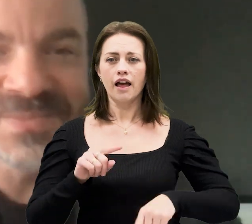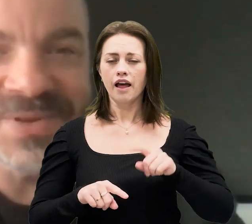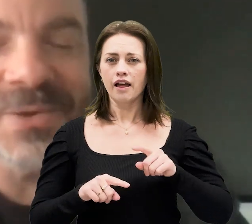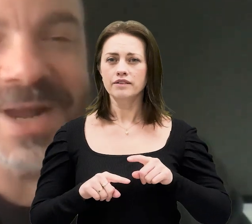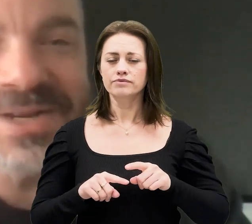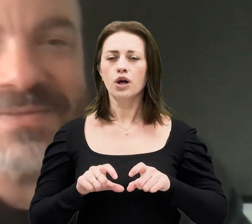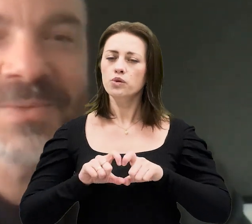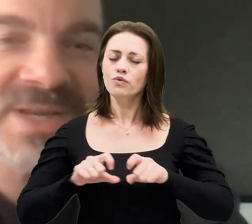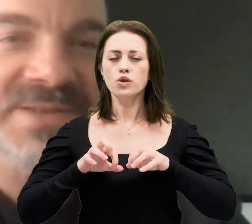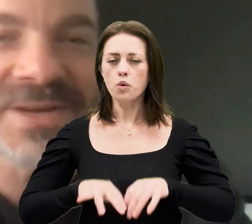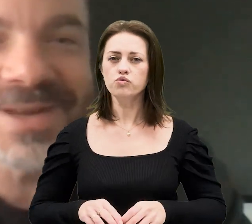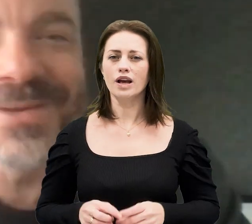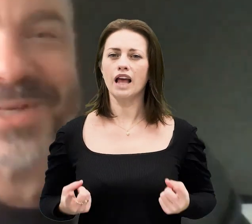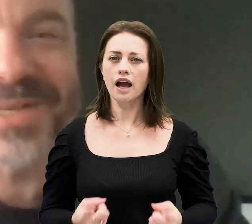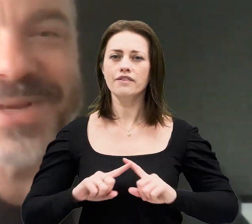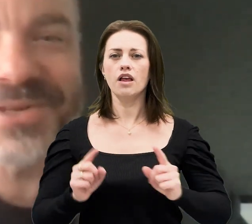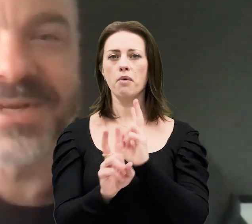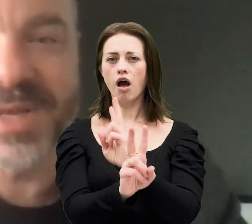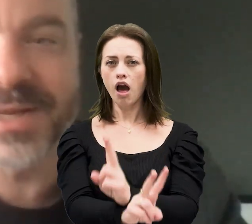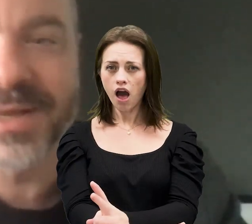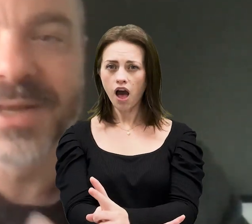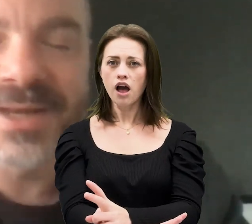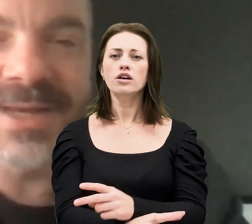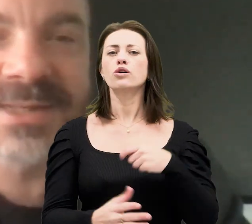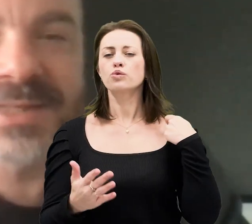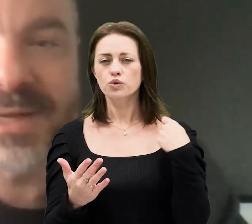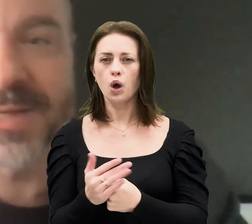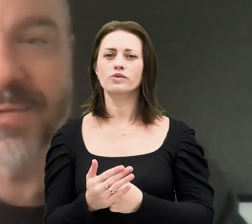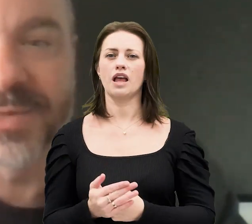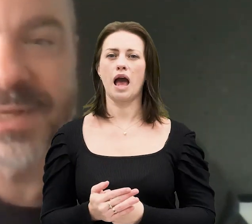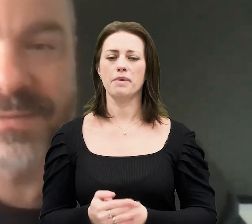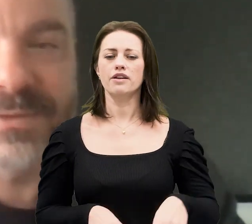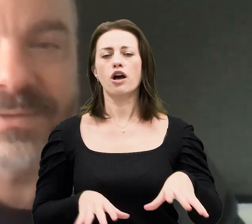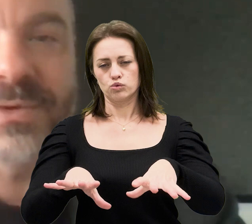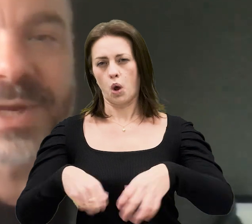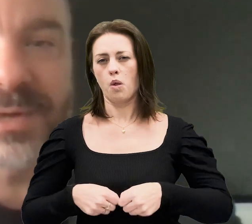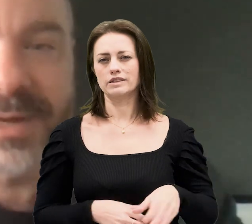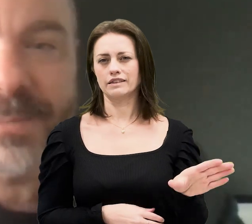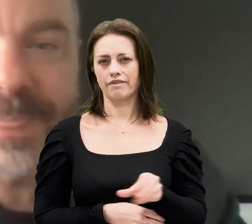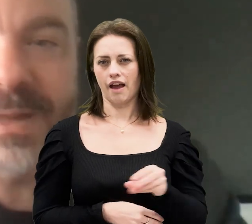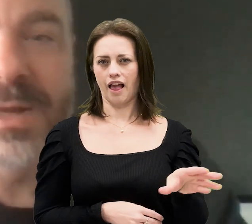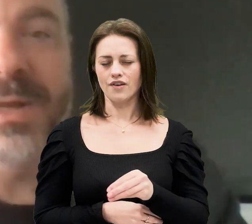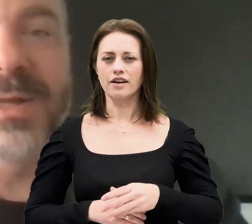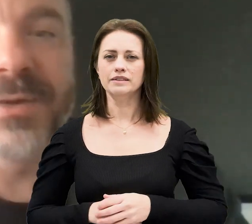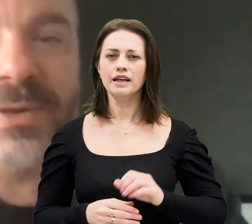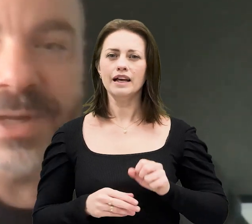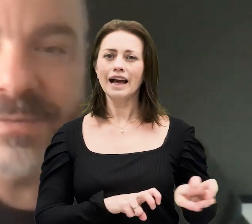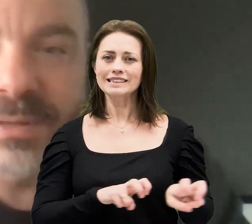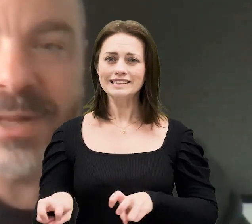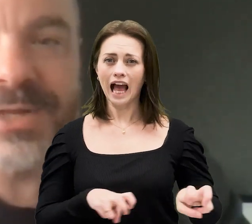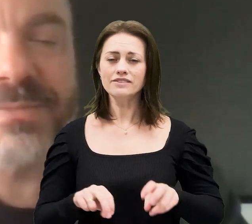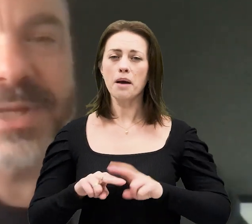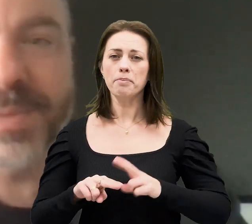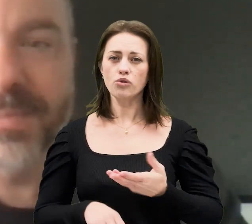participation, your active or passive participation in the meeting is seen as a consent for recording. The